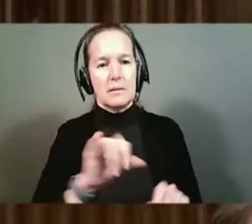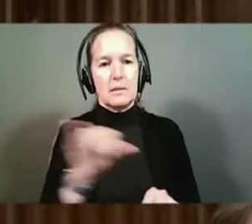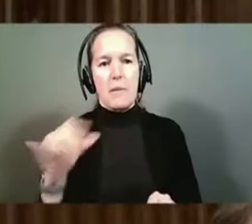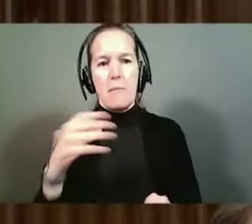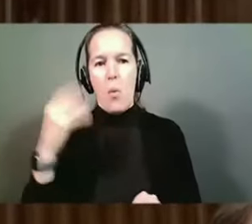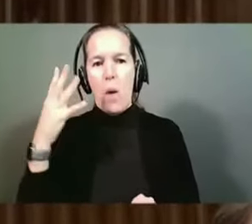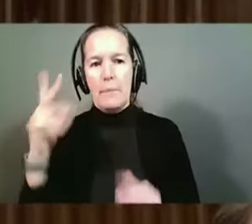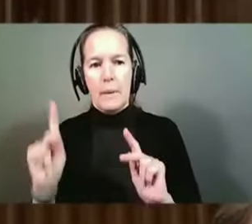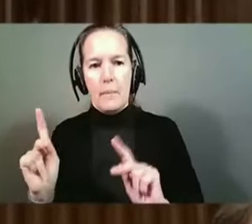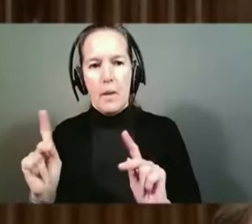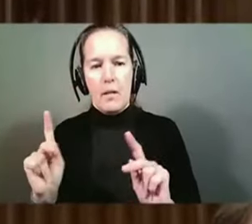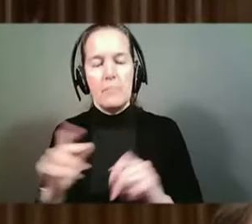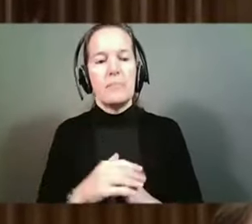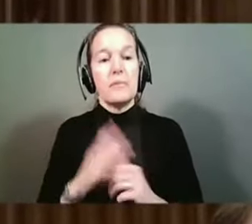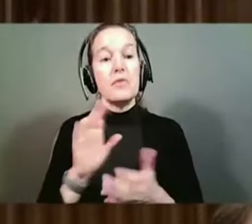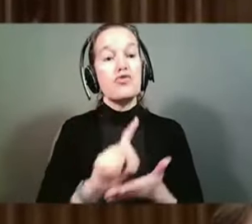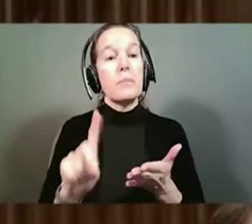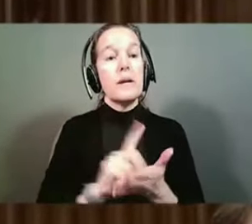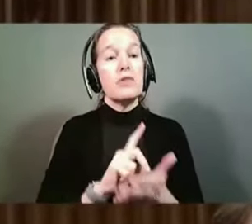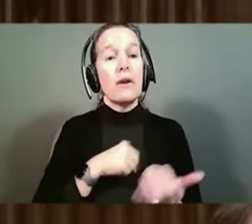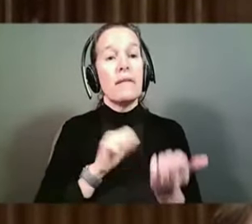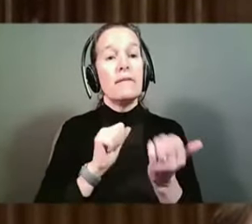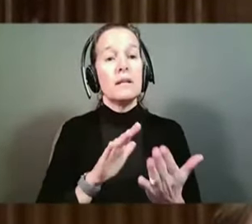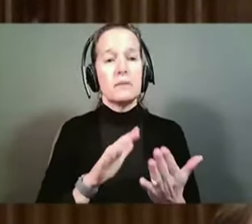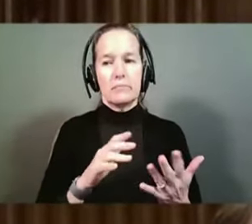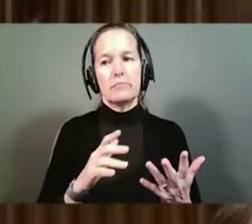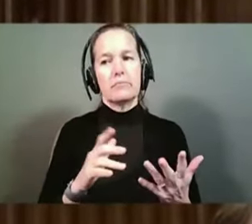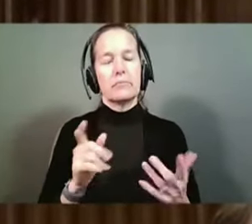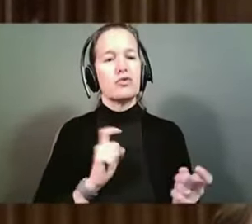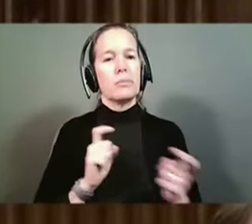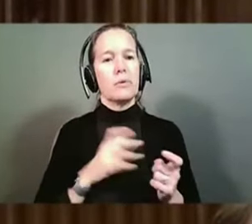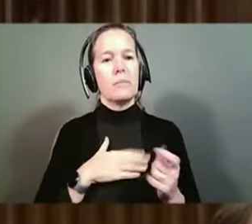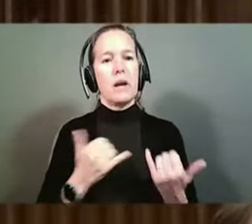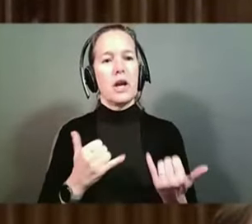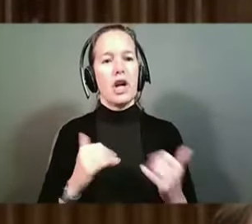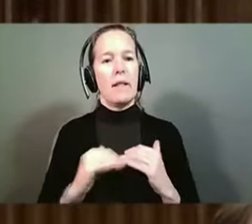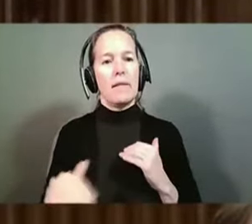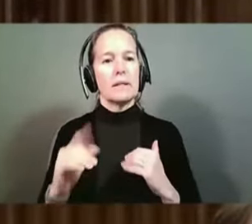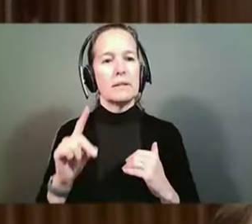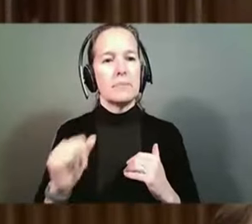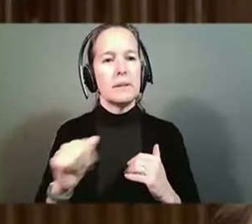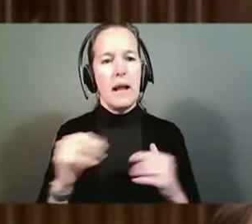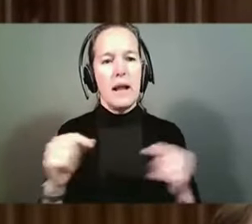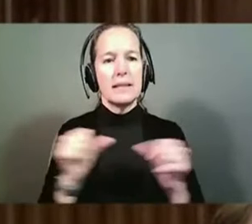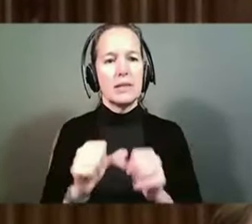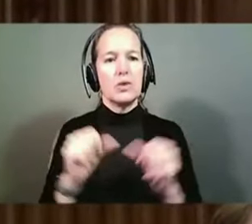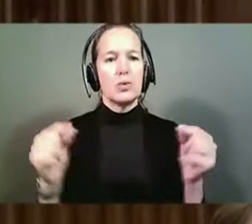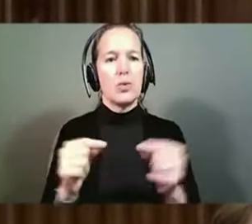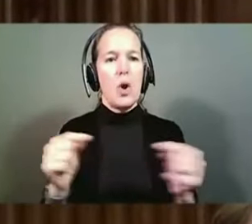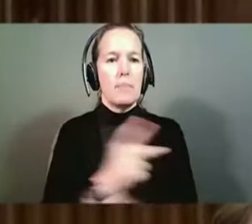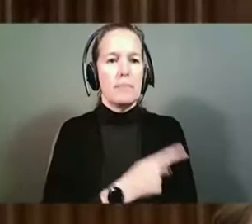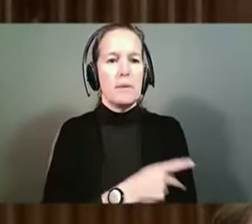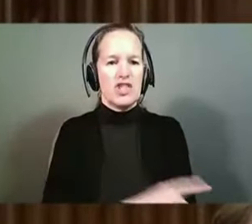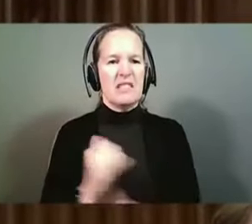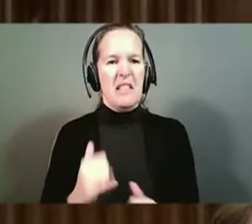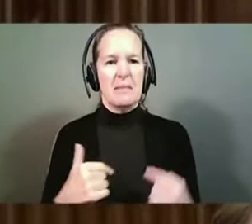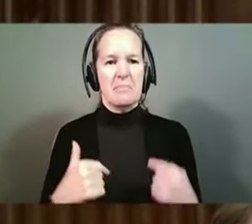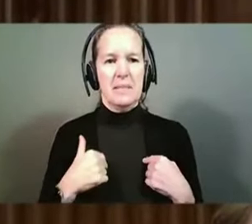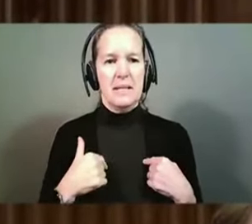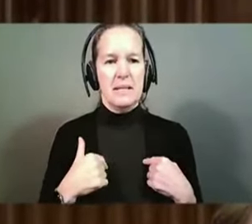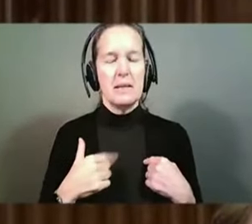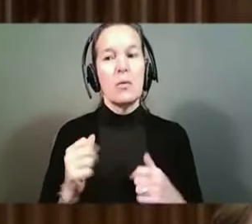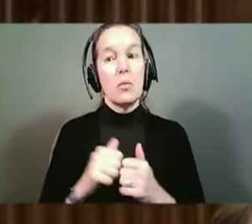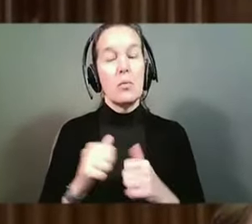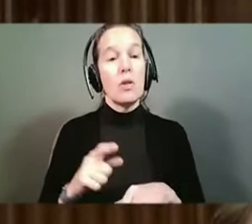and discrimination I face contributed to my current level of disability and continues to harm patients like me. With long COVID, I have